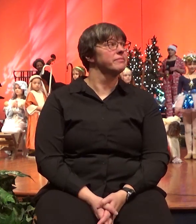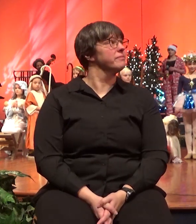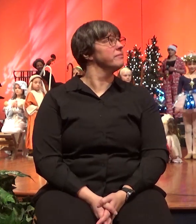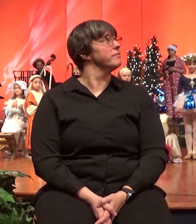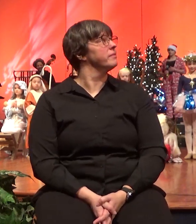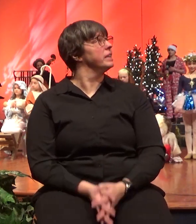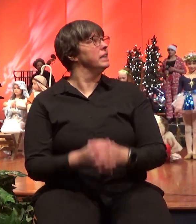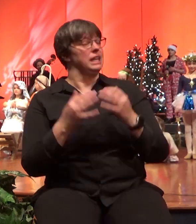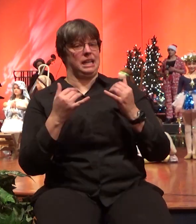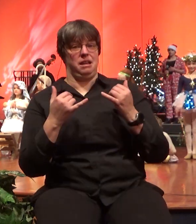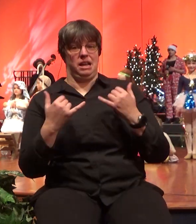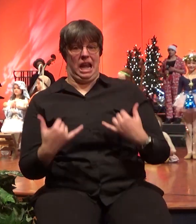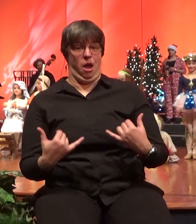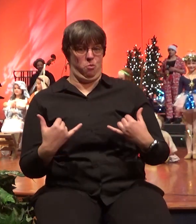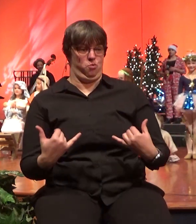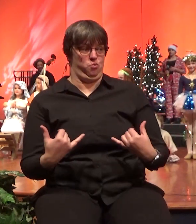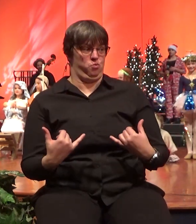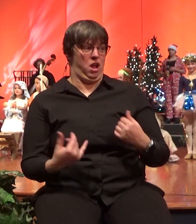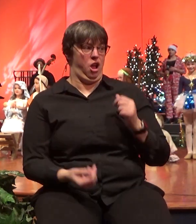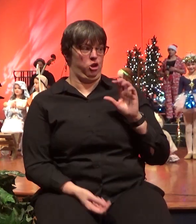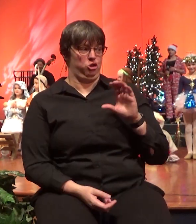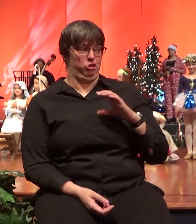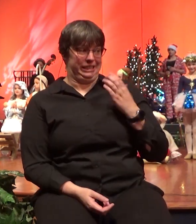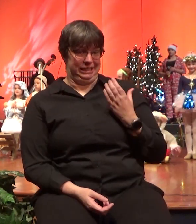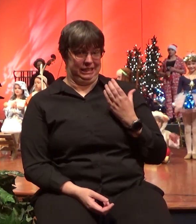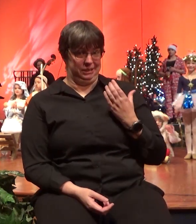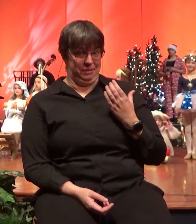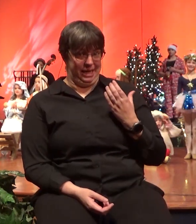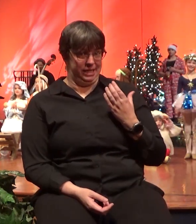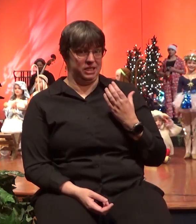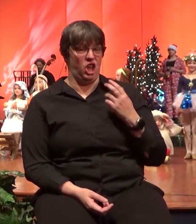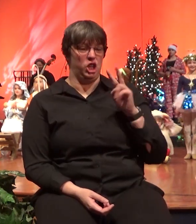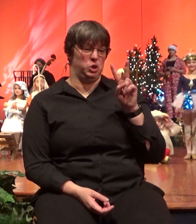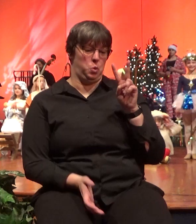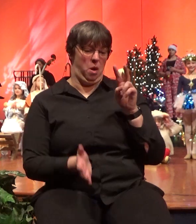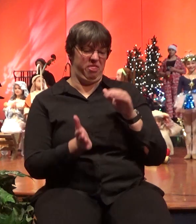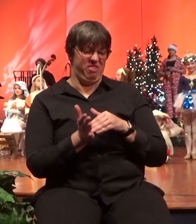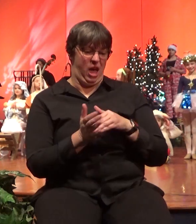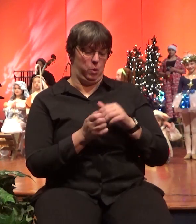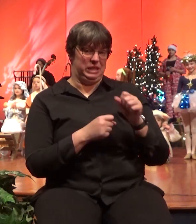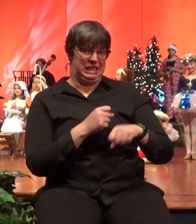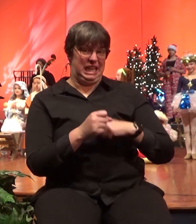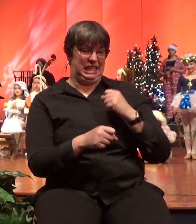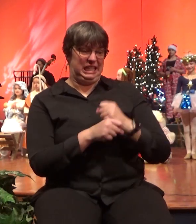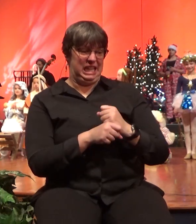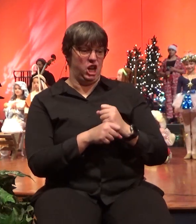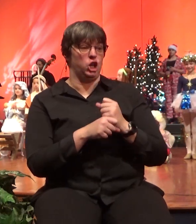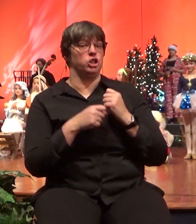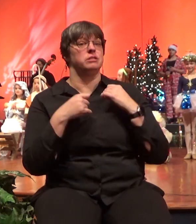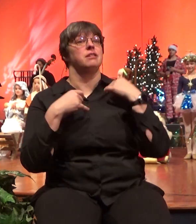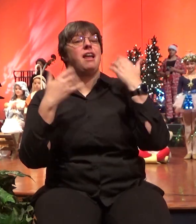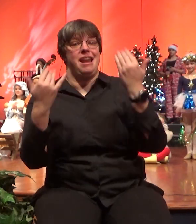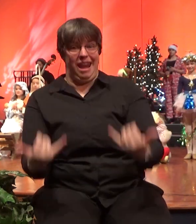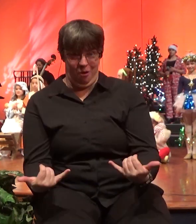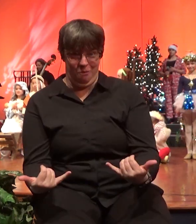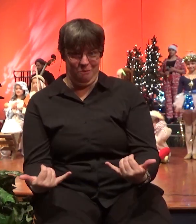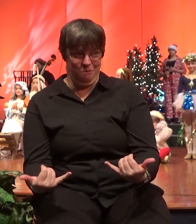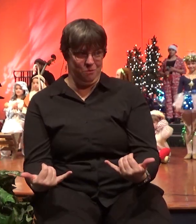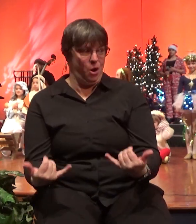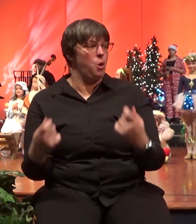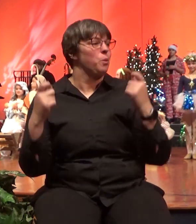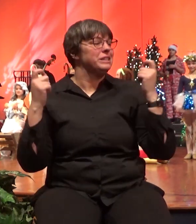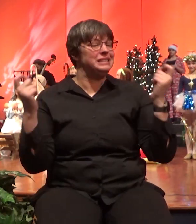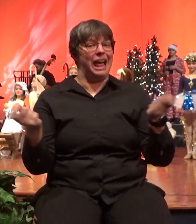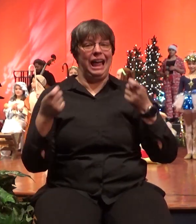Now, on Christmas, over 2,000 years later, we celebrate the birth